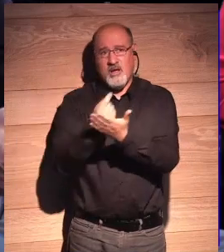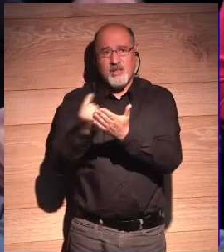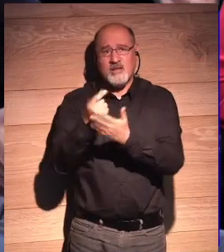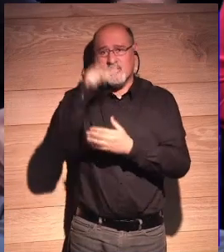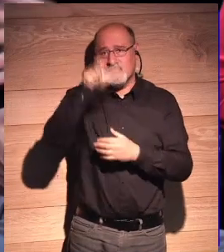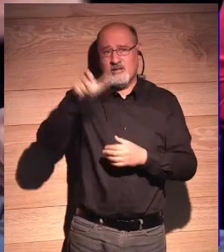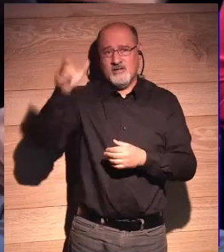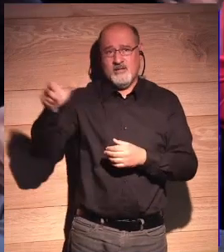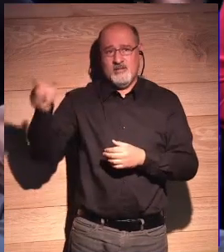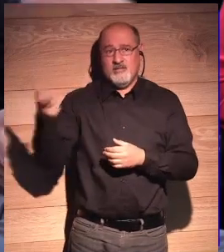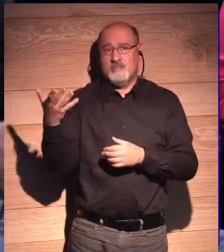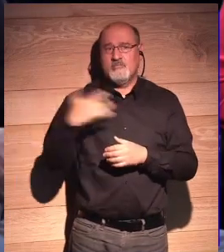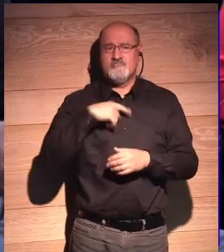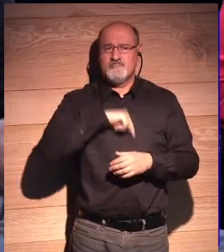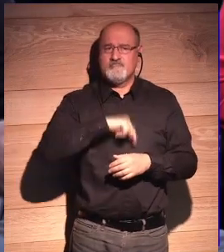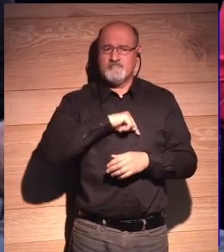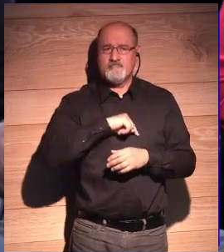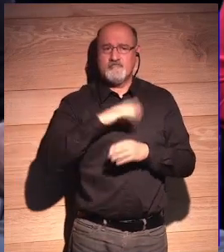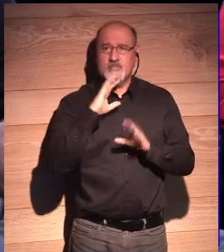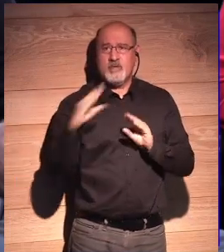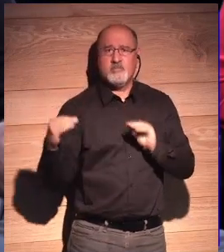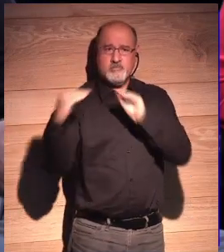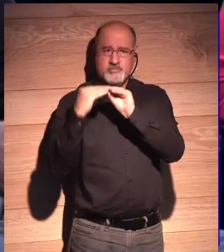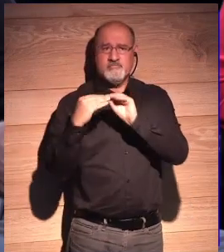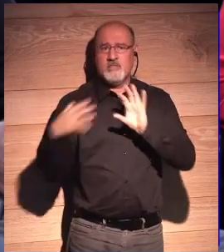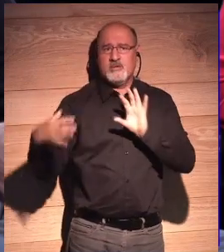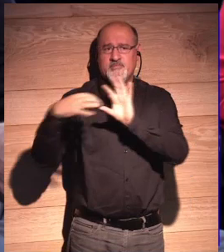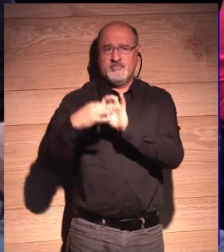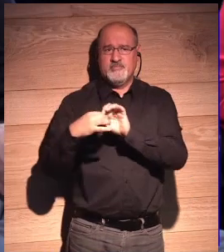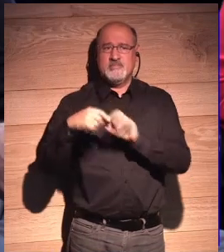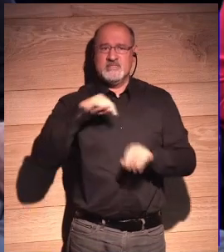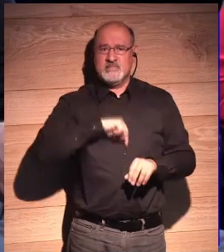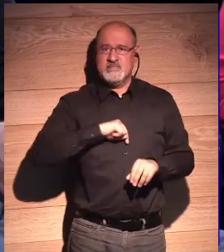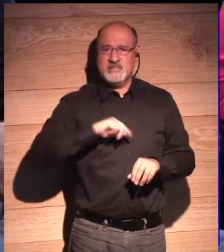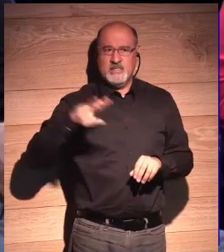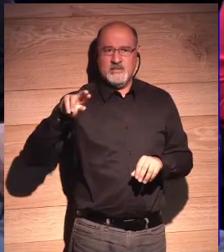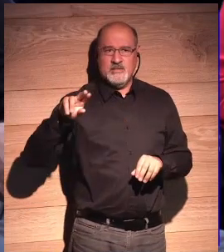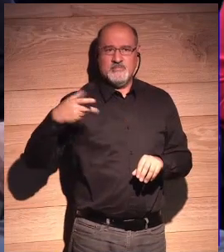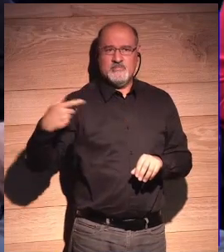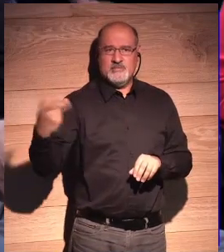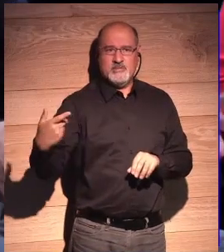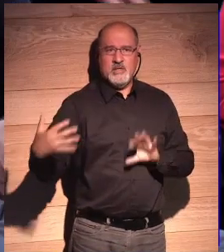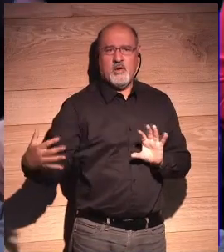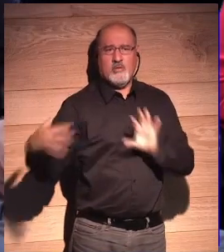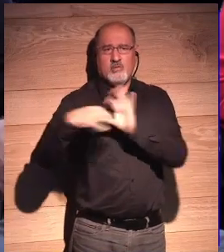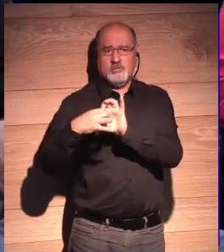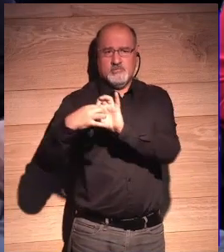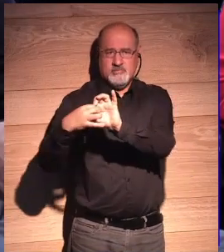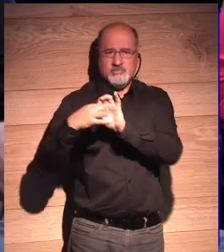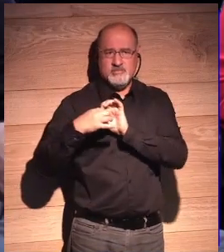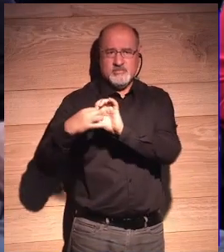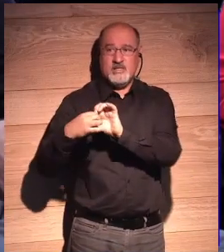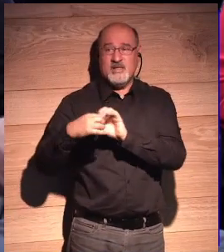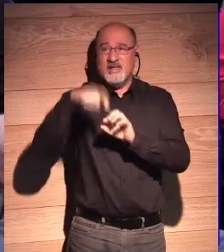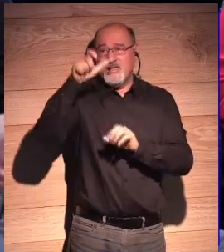brotherhood, sisterhood, you know, whatever they are. I feel very connected to the people who like started in the same